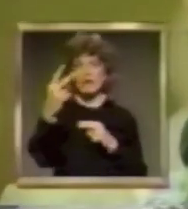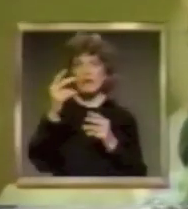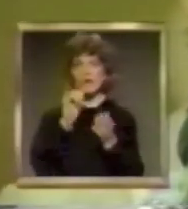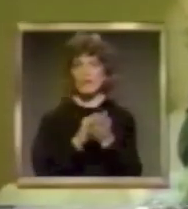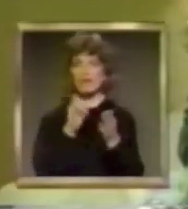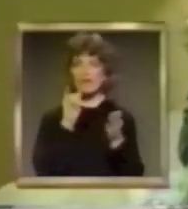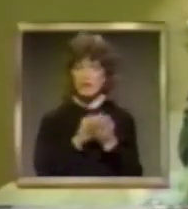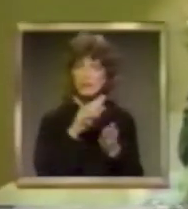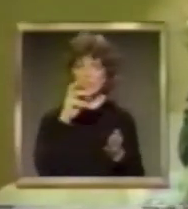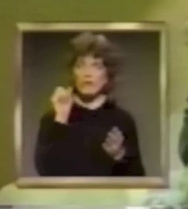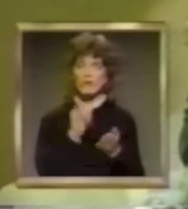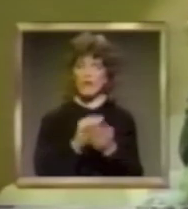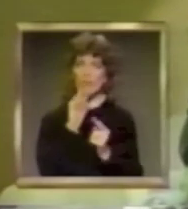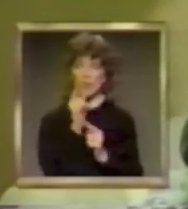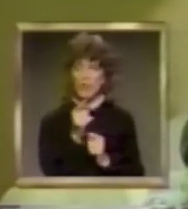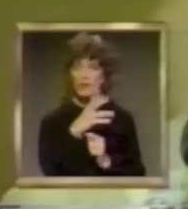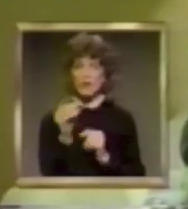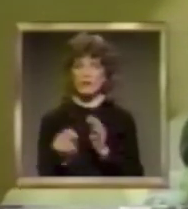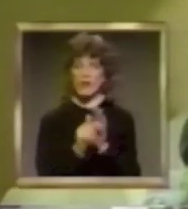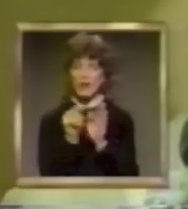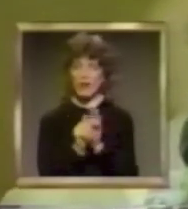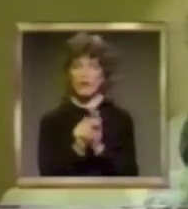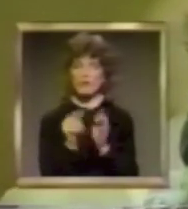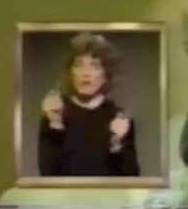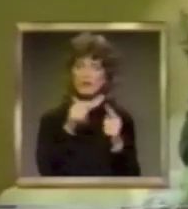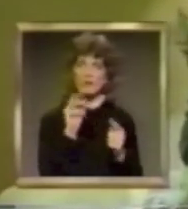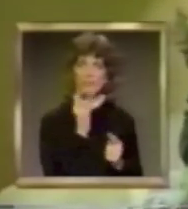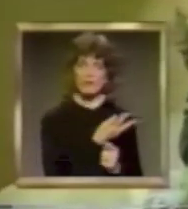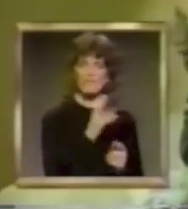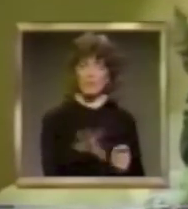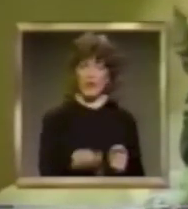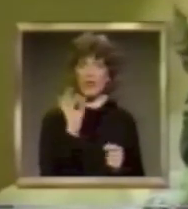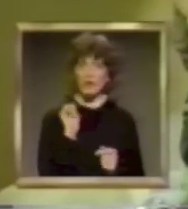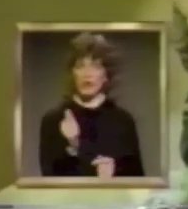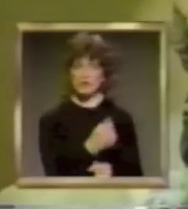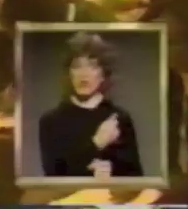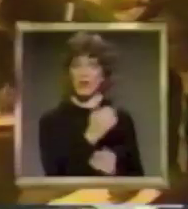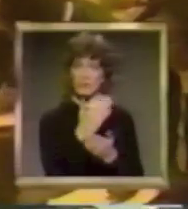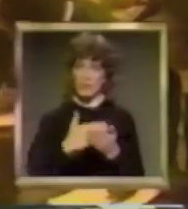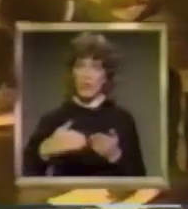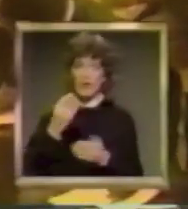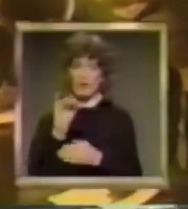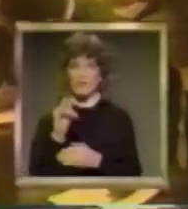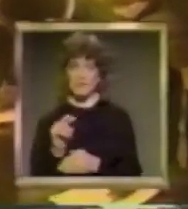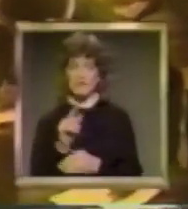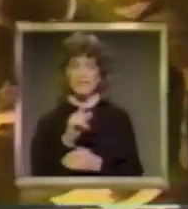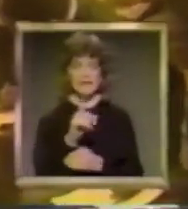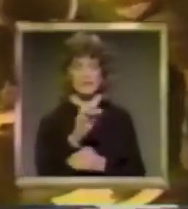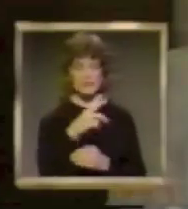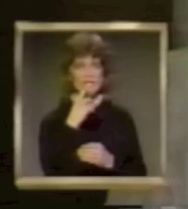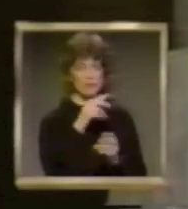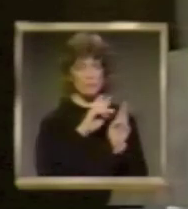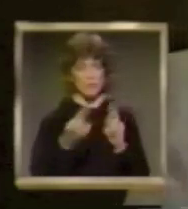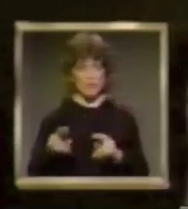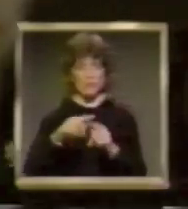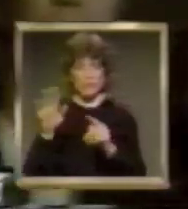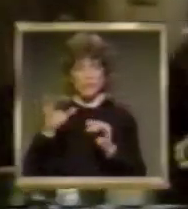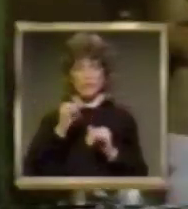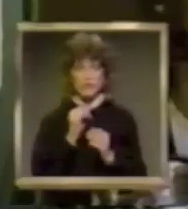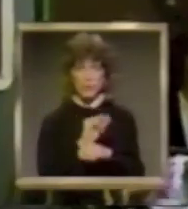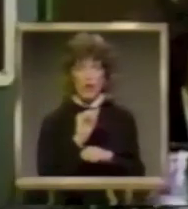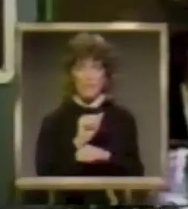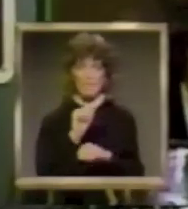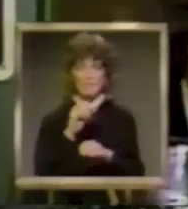that this was that moment in time until we found ourselves a part of it. Zinsser says she is returning to her job in